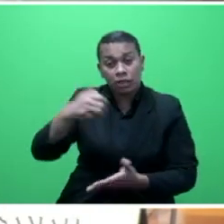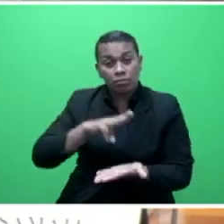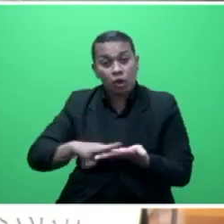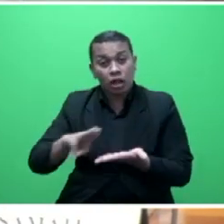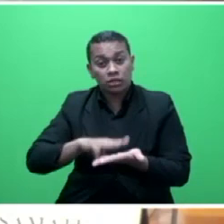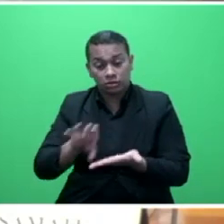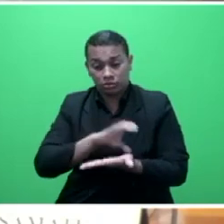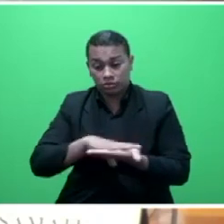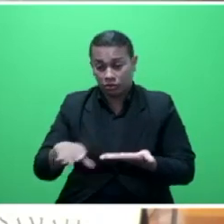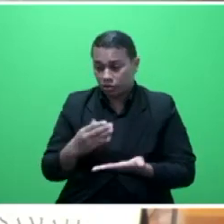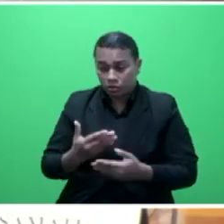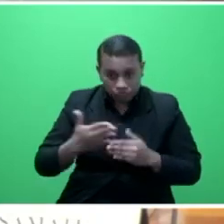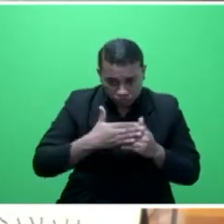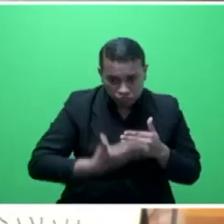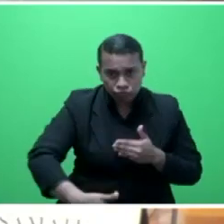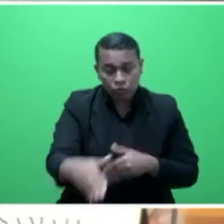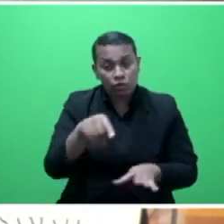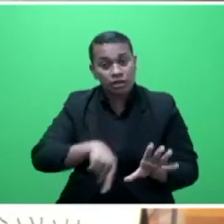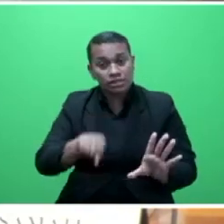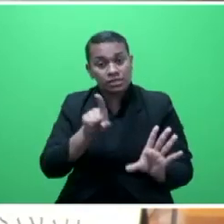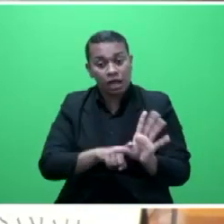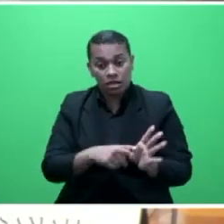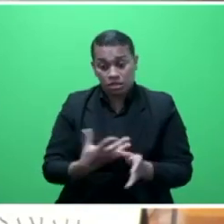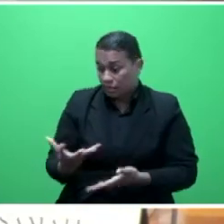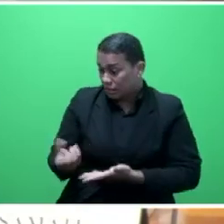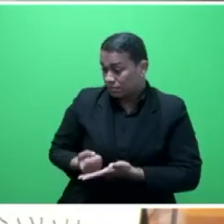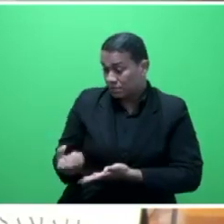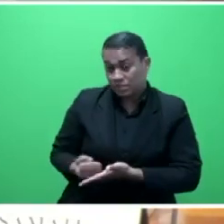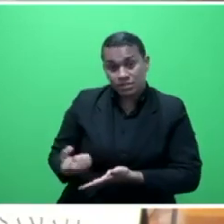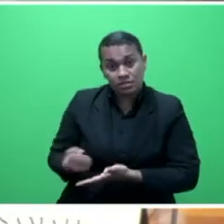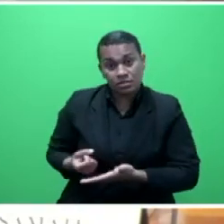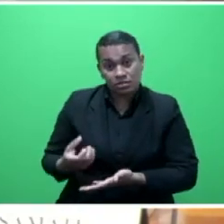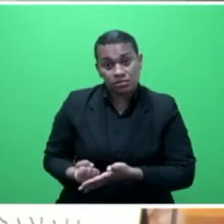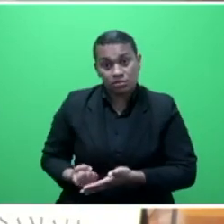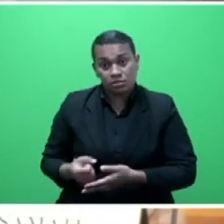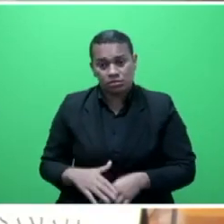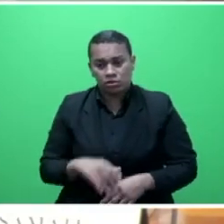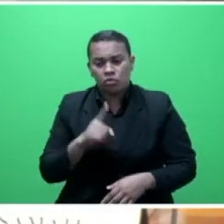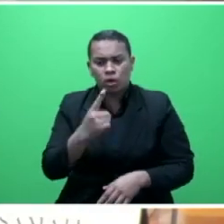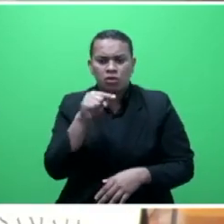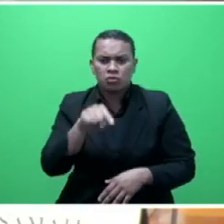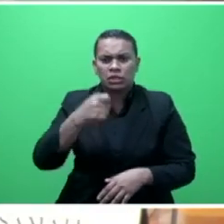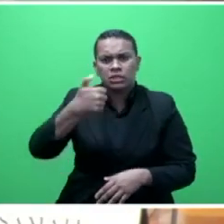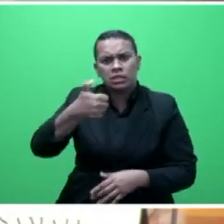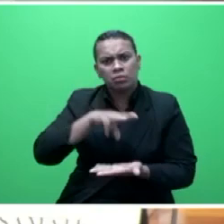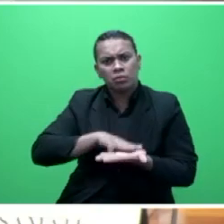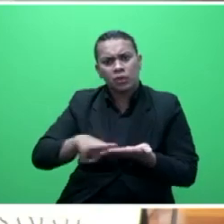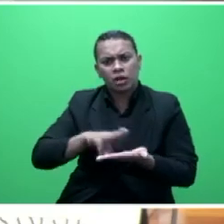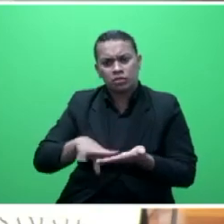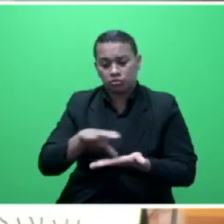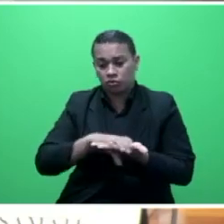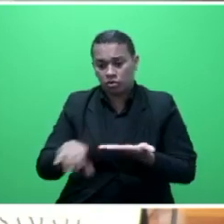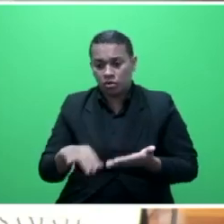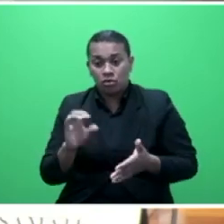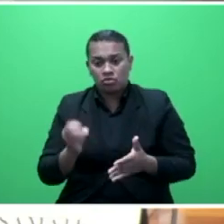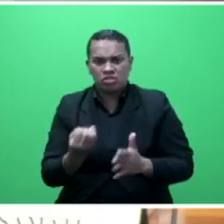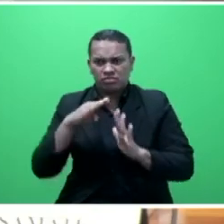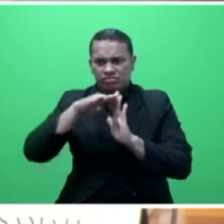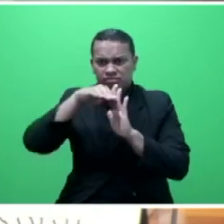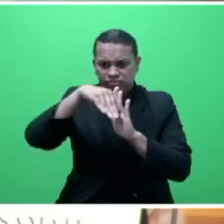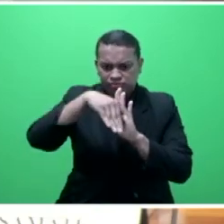year, with revenues projected at $1.6 billion. So our deficit will be steep at